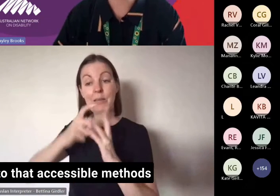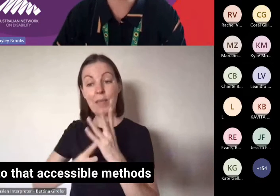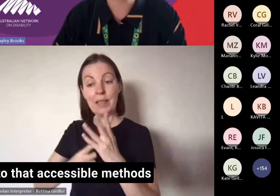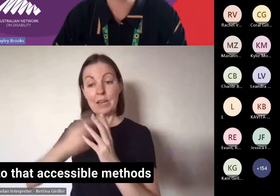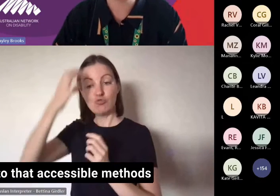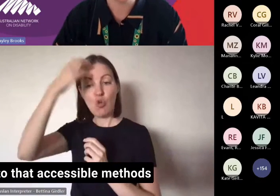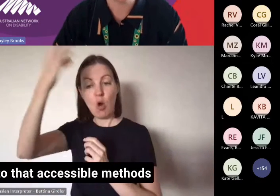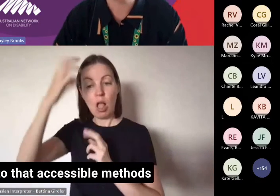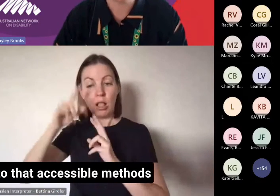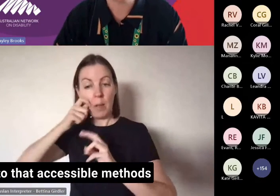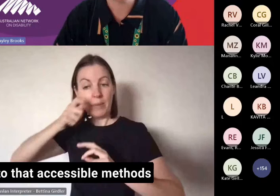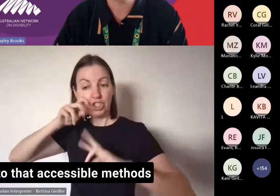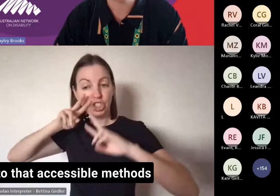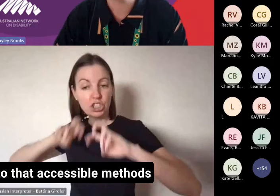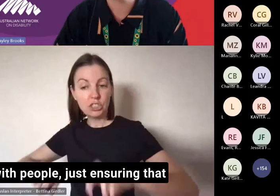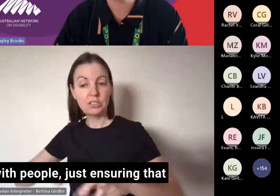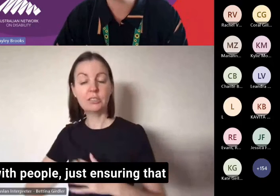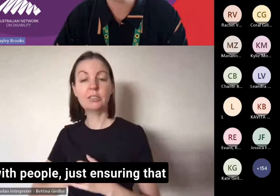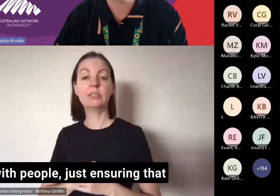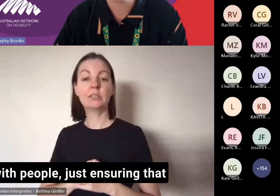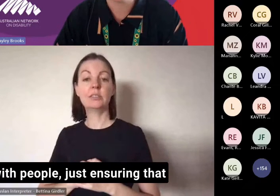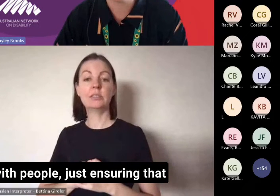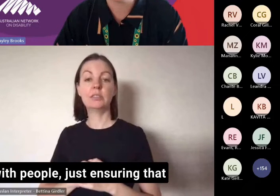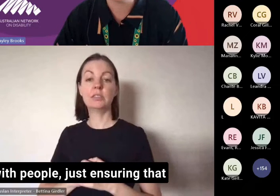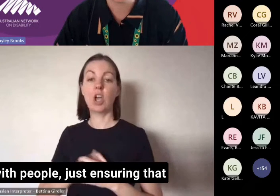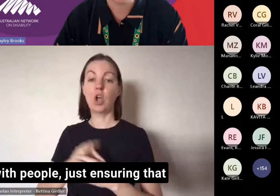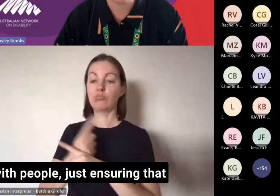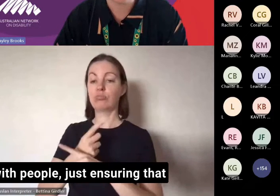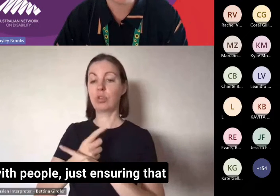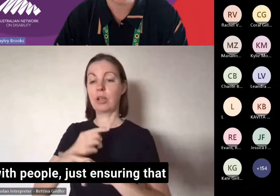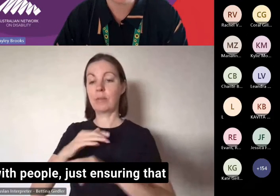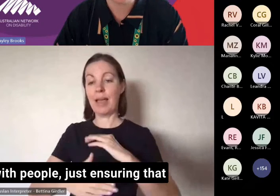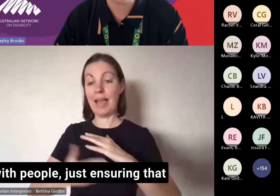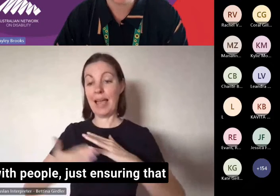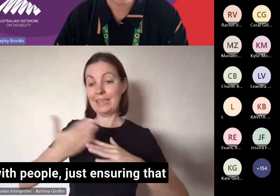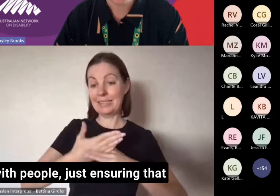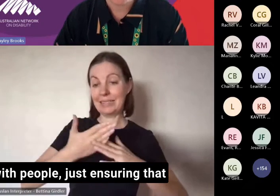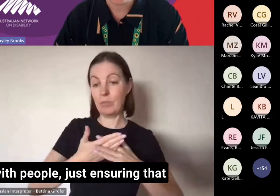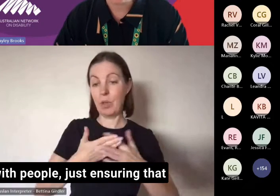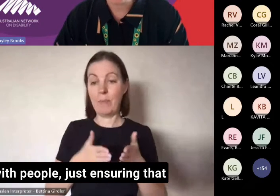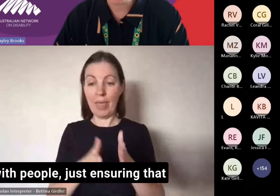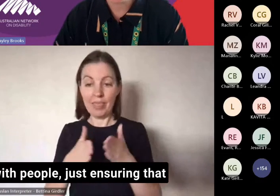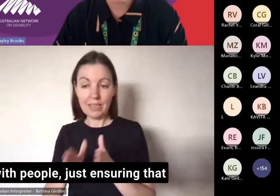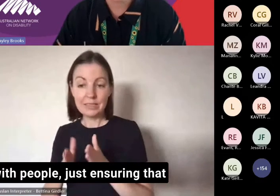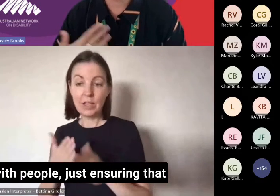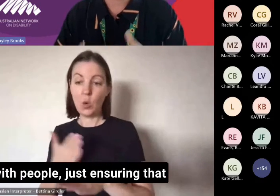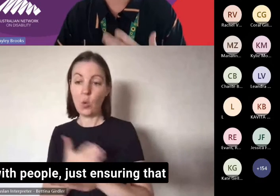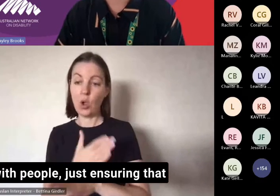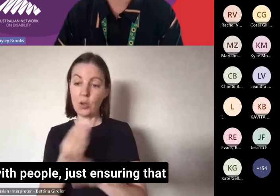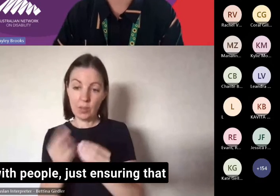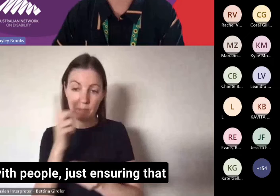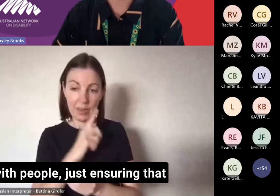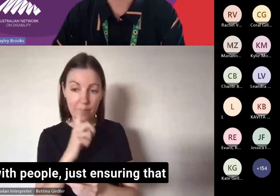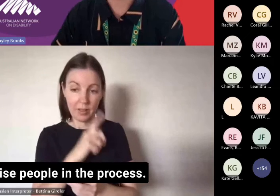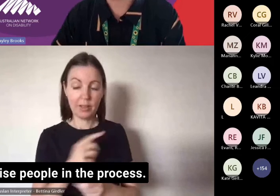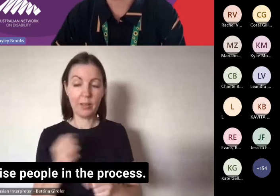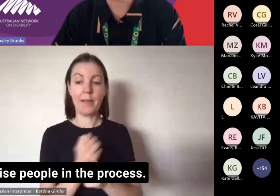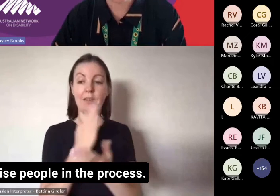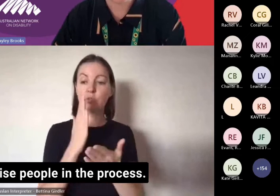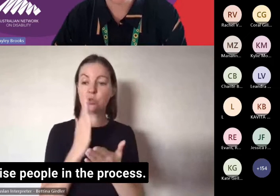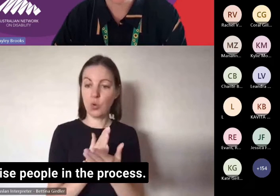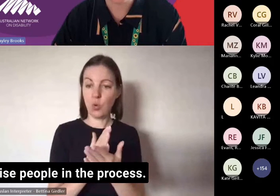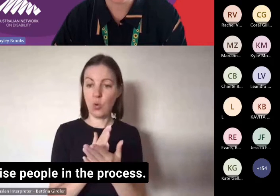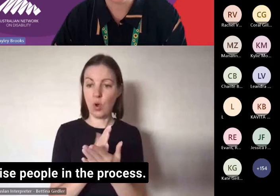that accessible methods that we're working with people, just ensuring that we